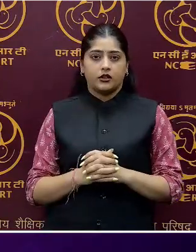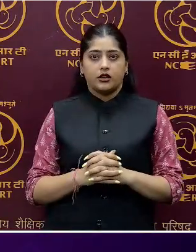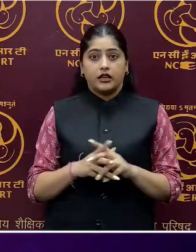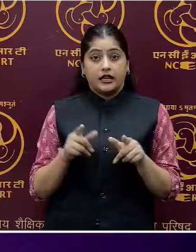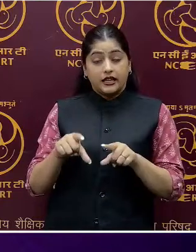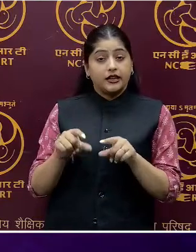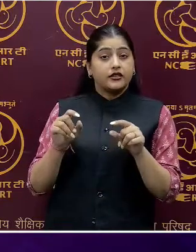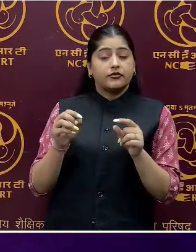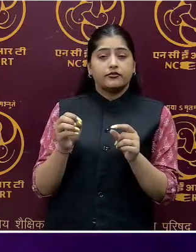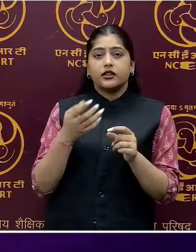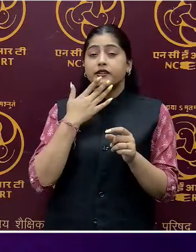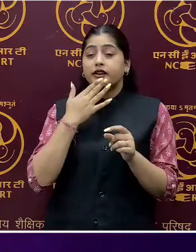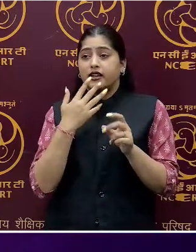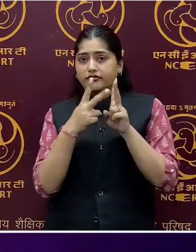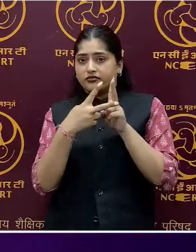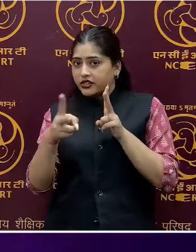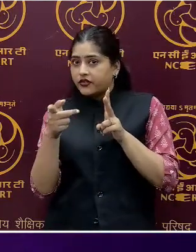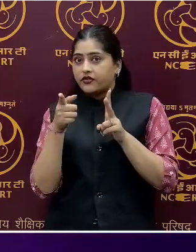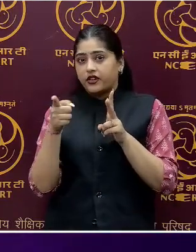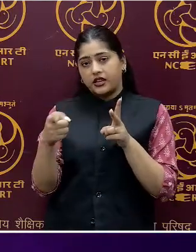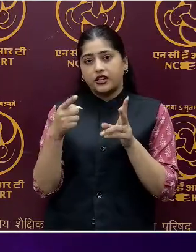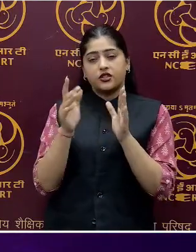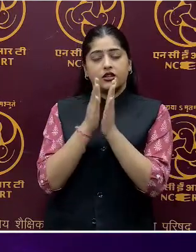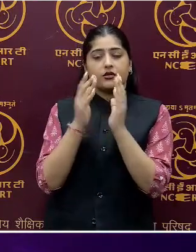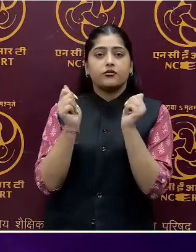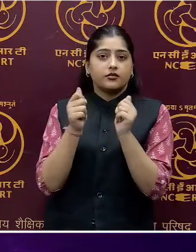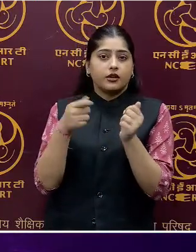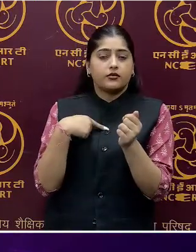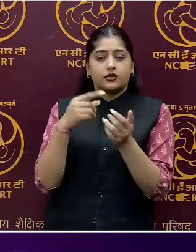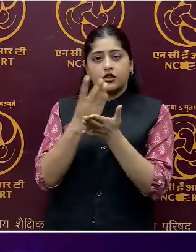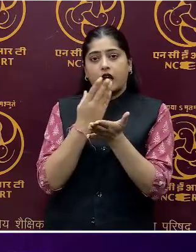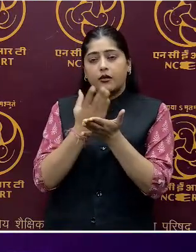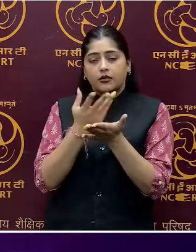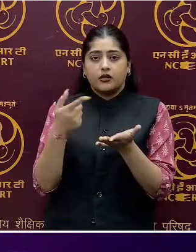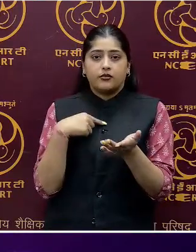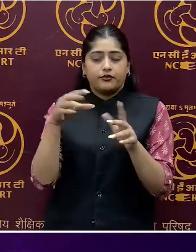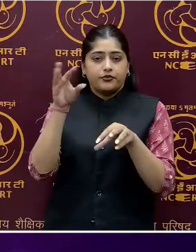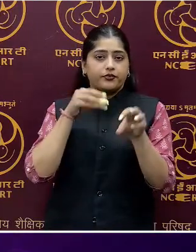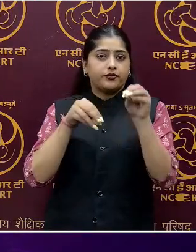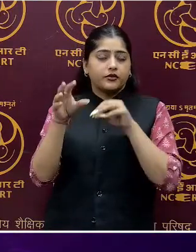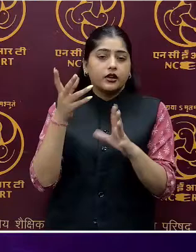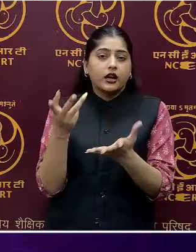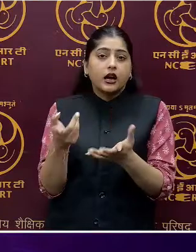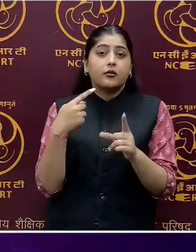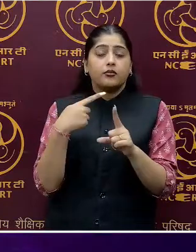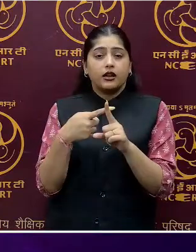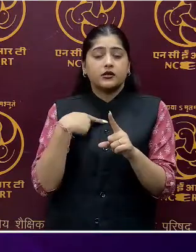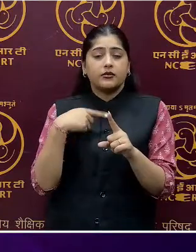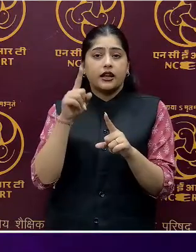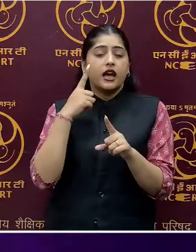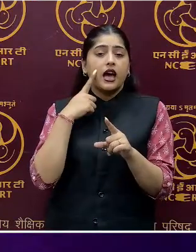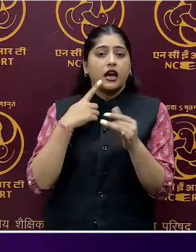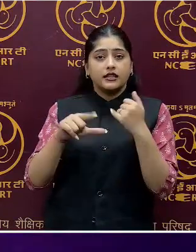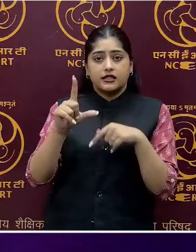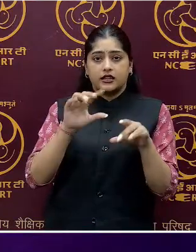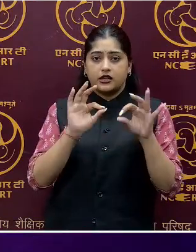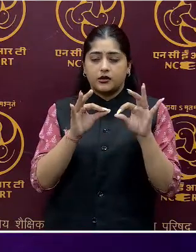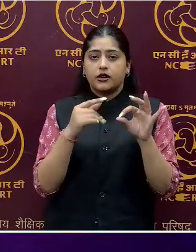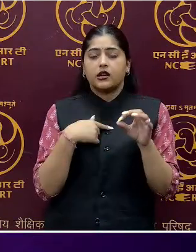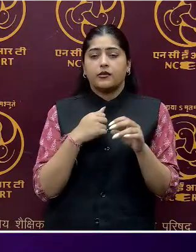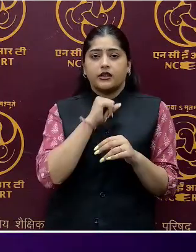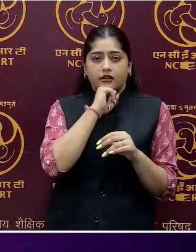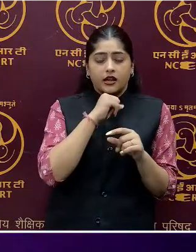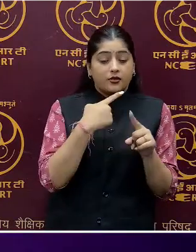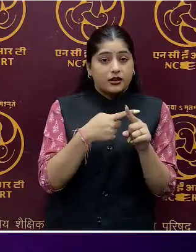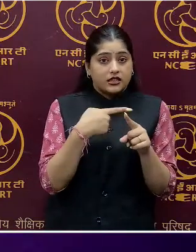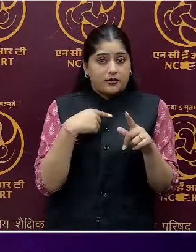colorful and delightful chapter, and once again, a very, very happy Holi to all of you. I would also like to thank our ISL interpreter, Ms. Sabri, along with my entire team